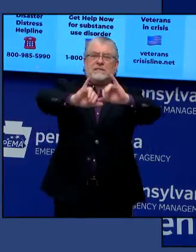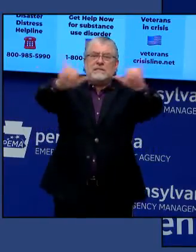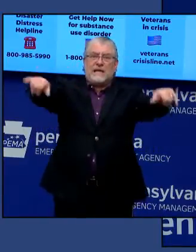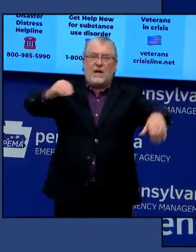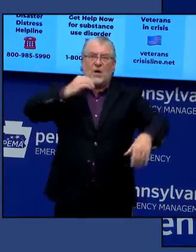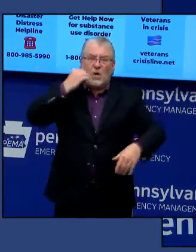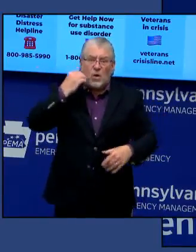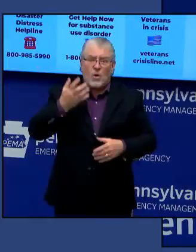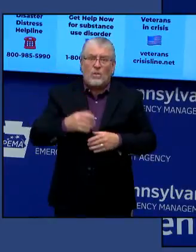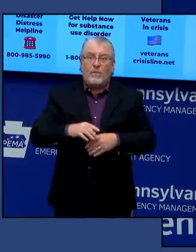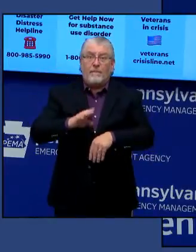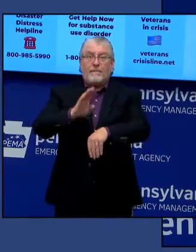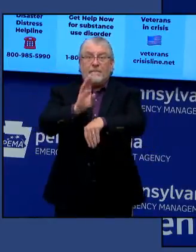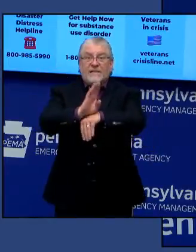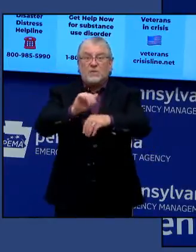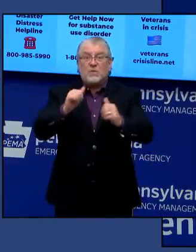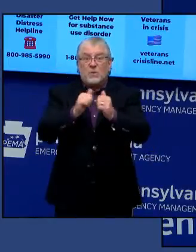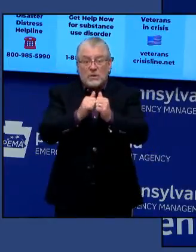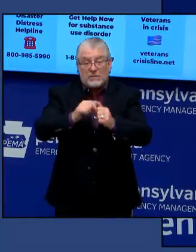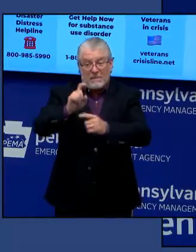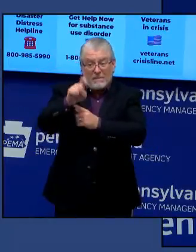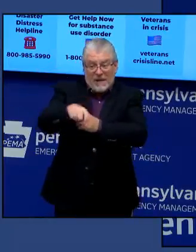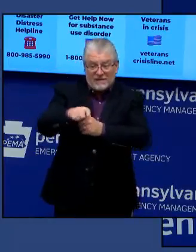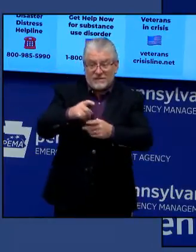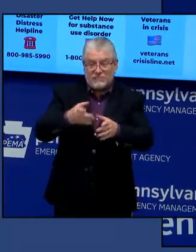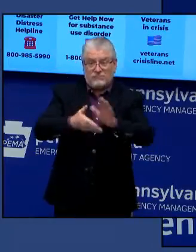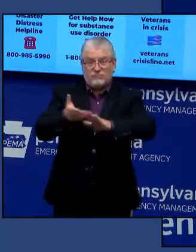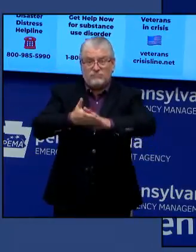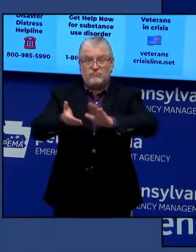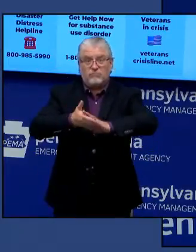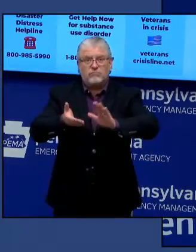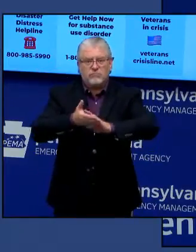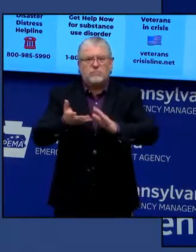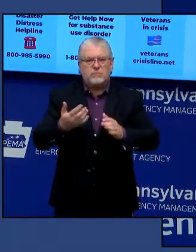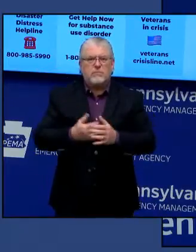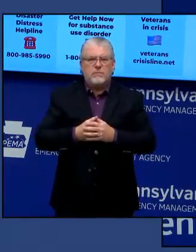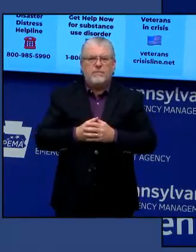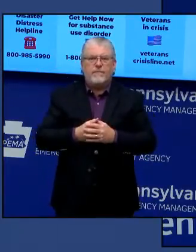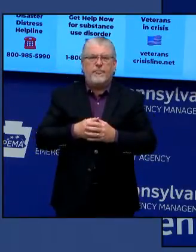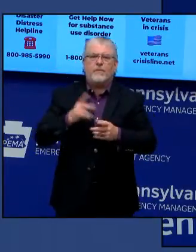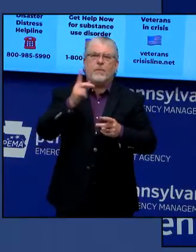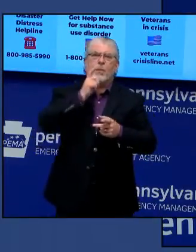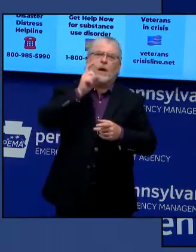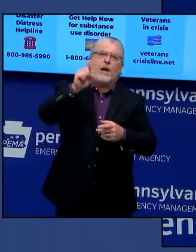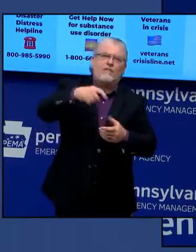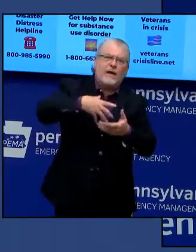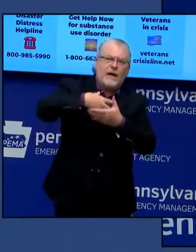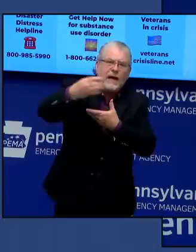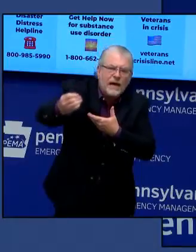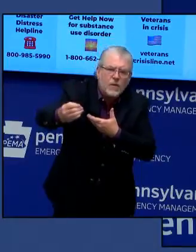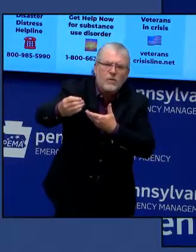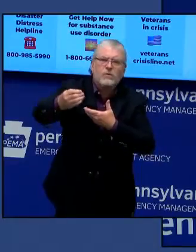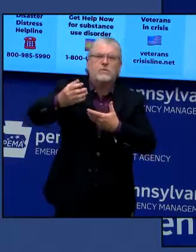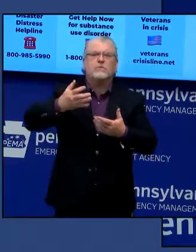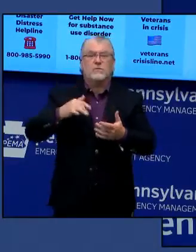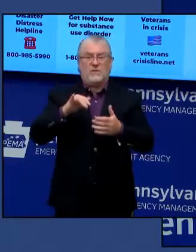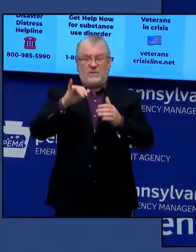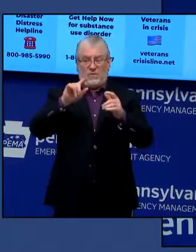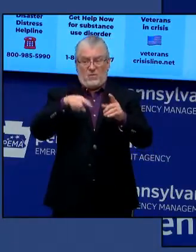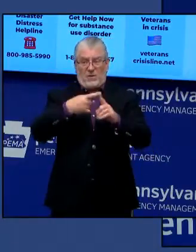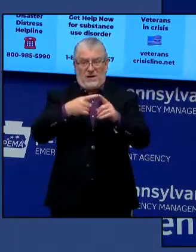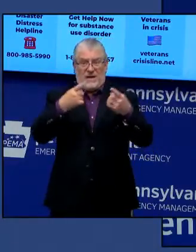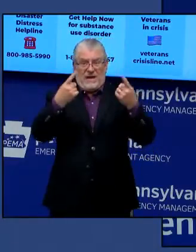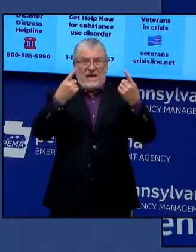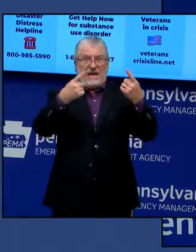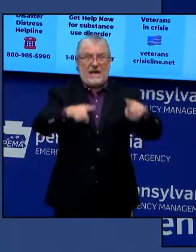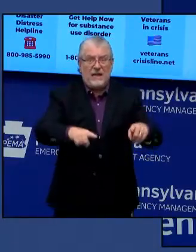essential activities and daily living, there are still people who have to be out and about. Whenever that is true, there is going to be transmission of